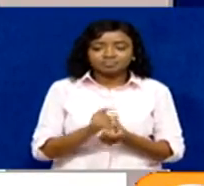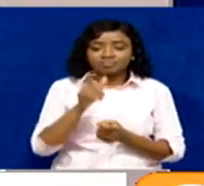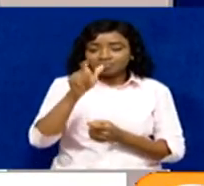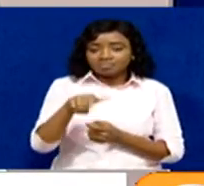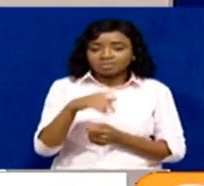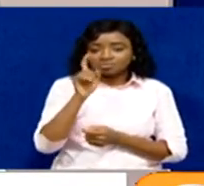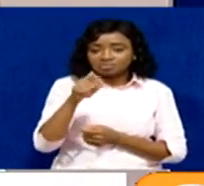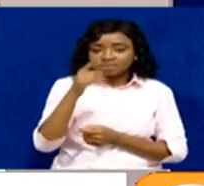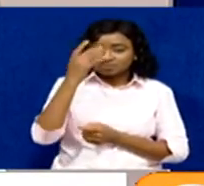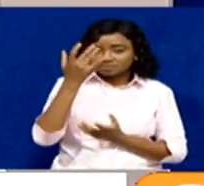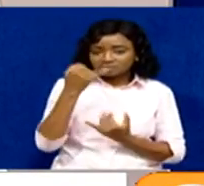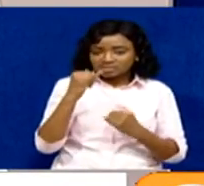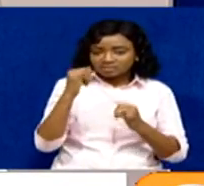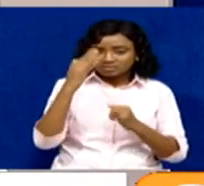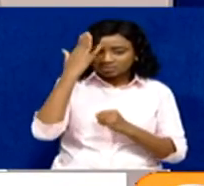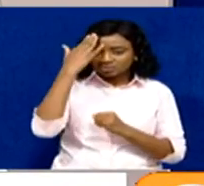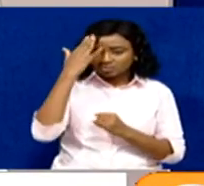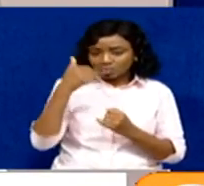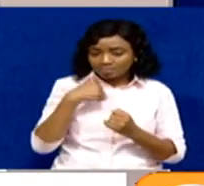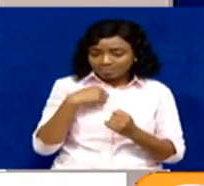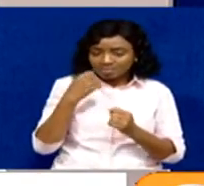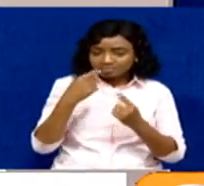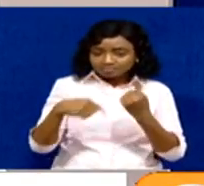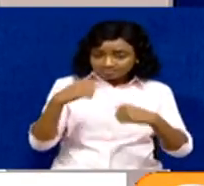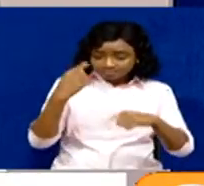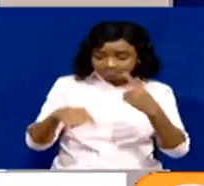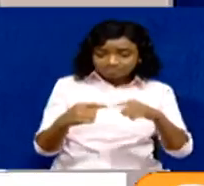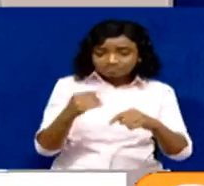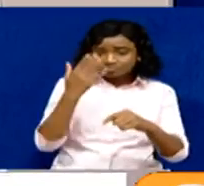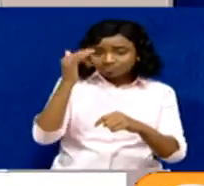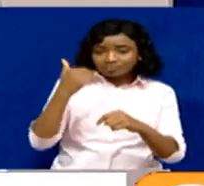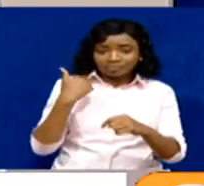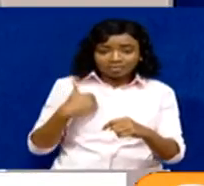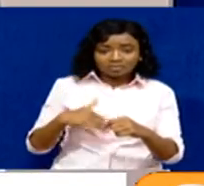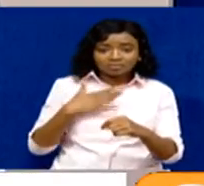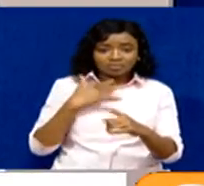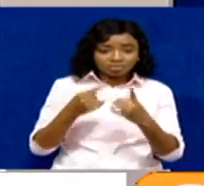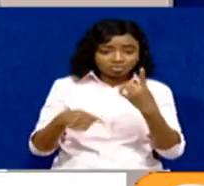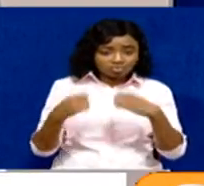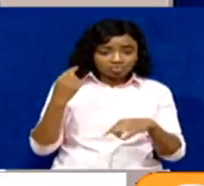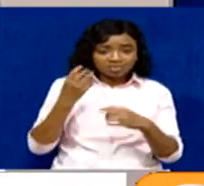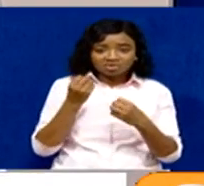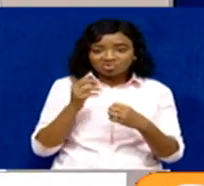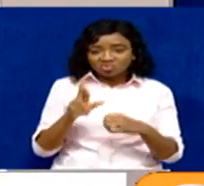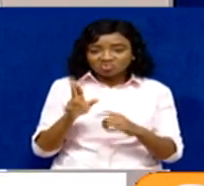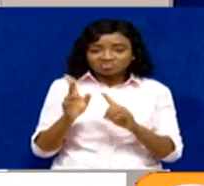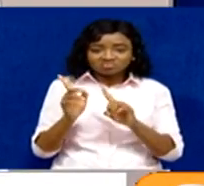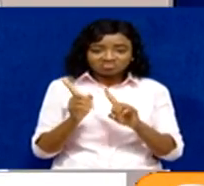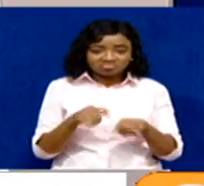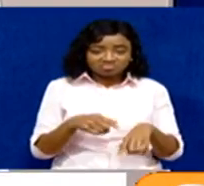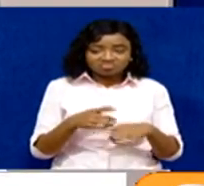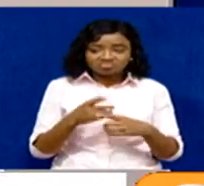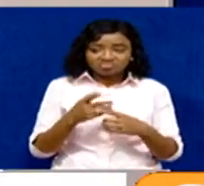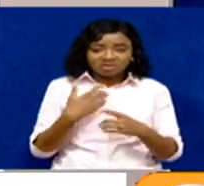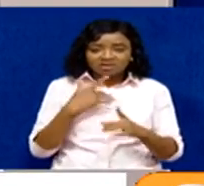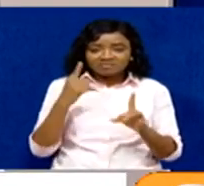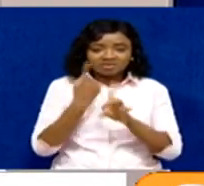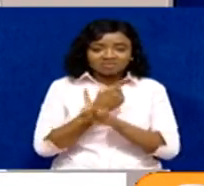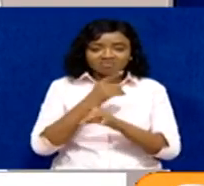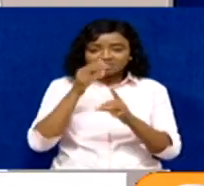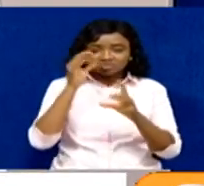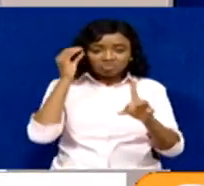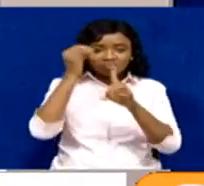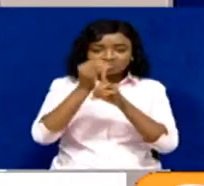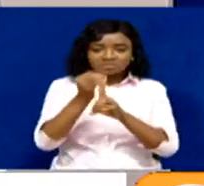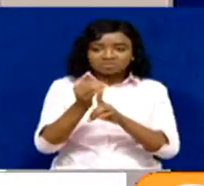to achieve what other objective? And even in my situation also, as a person reflecting, particularly